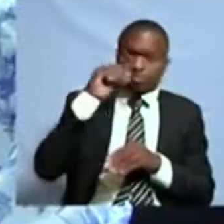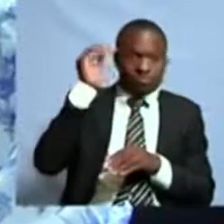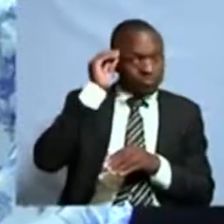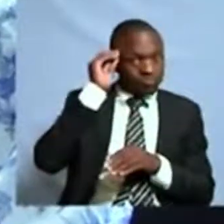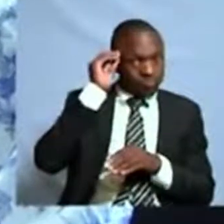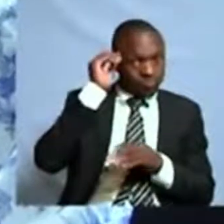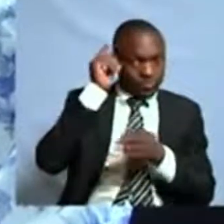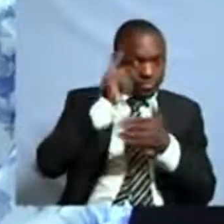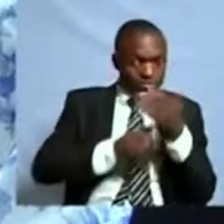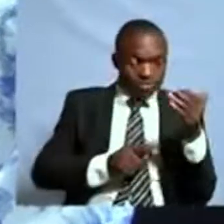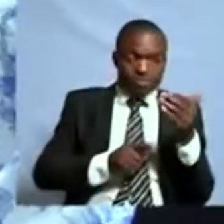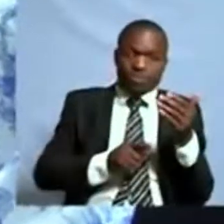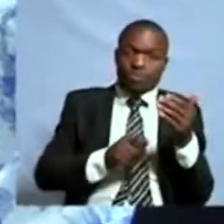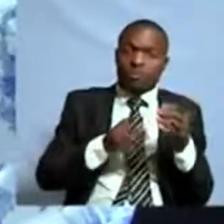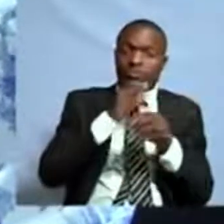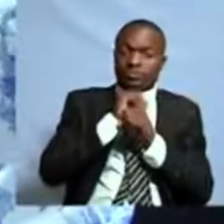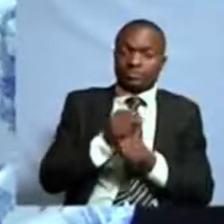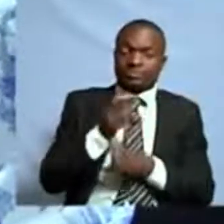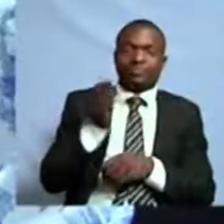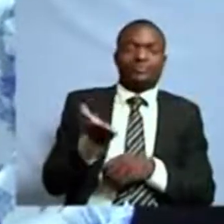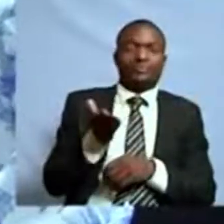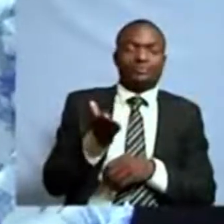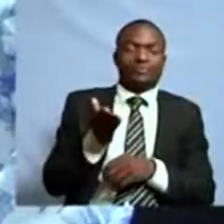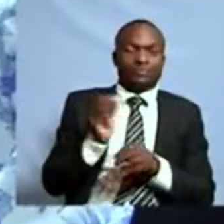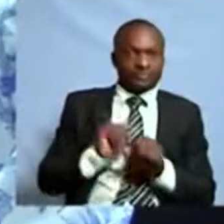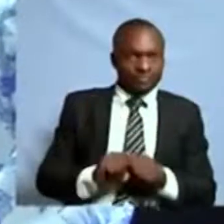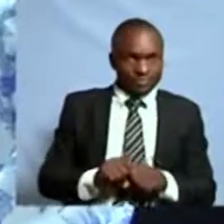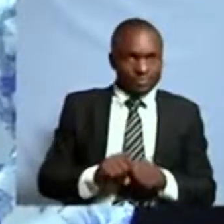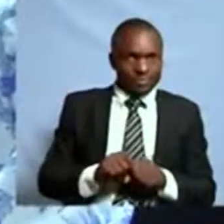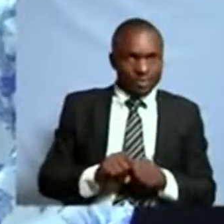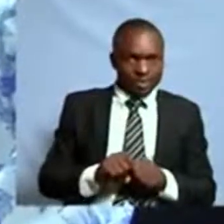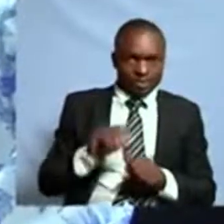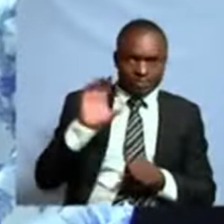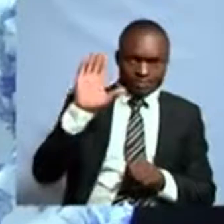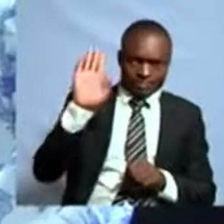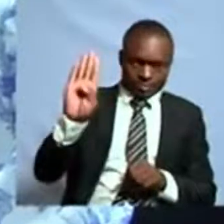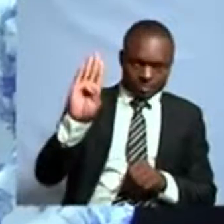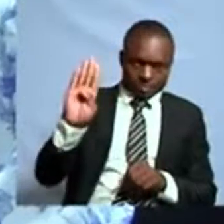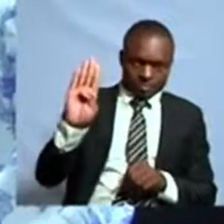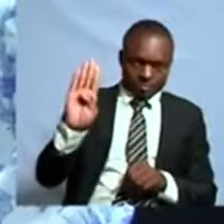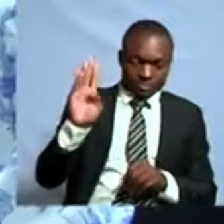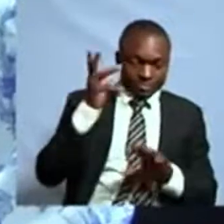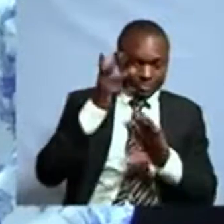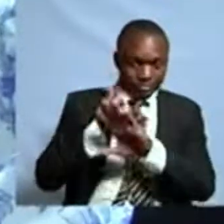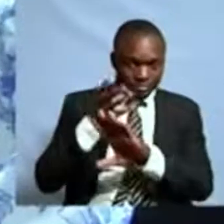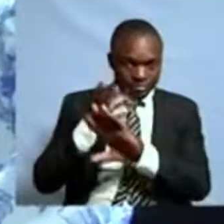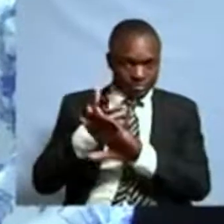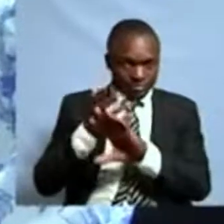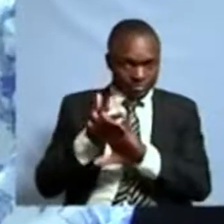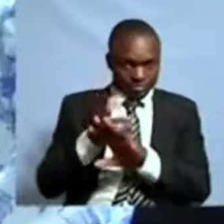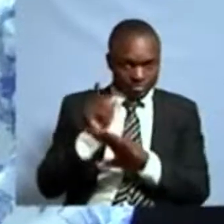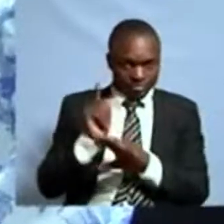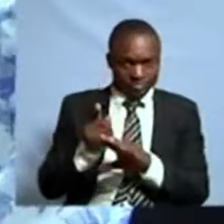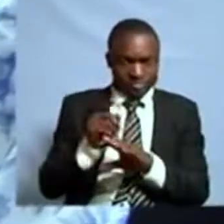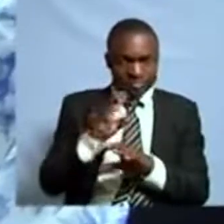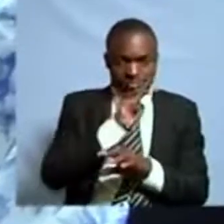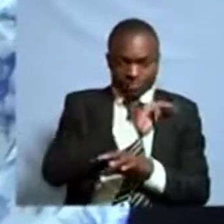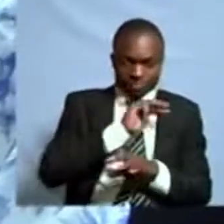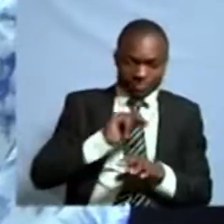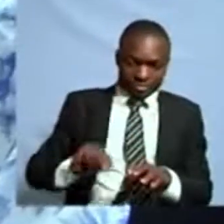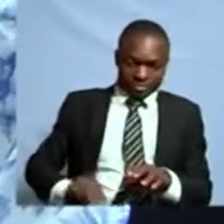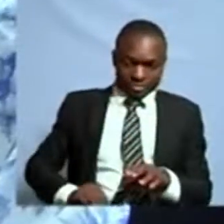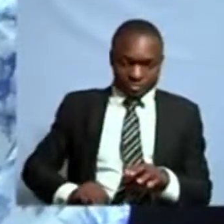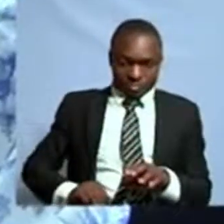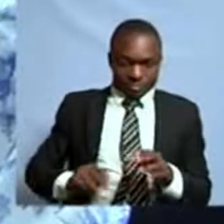is going to do in this context. Paragraph B is the most difficult. A member of the existing